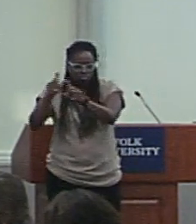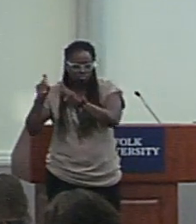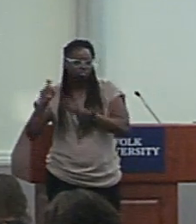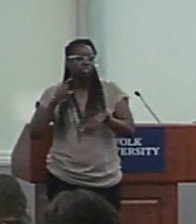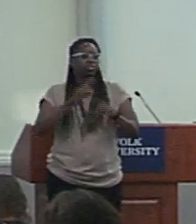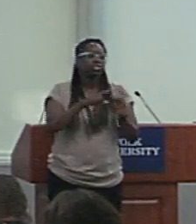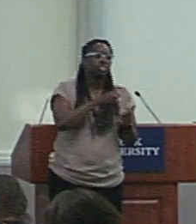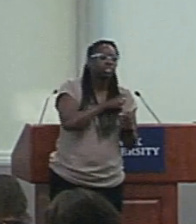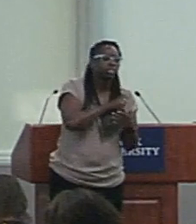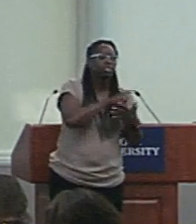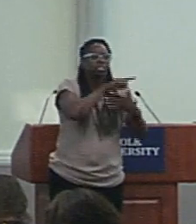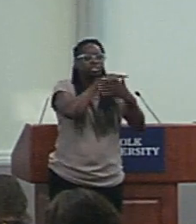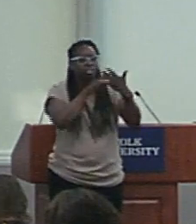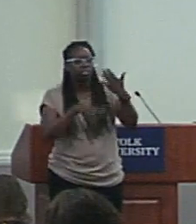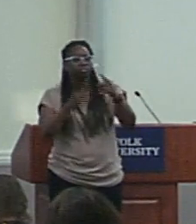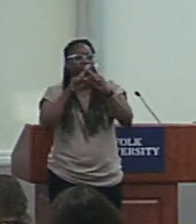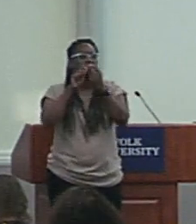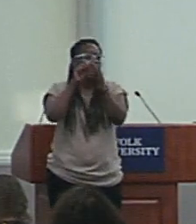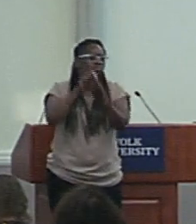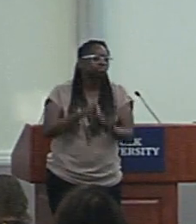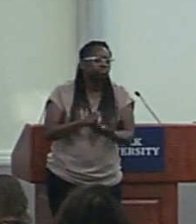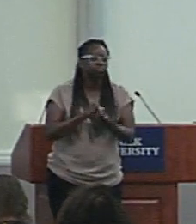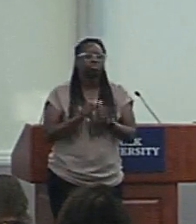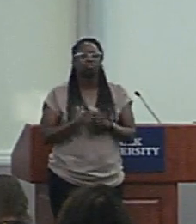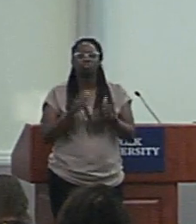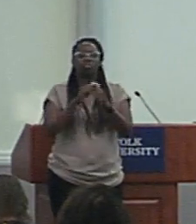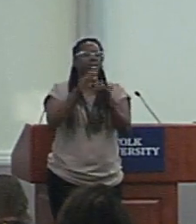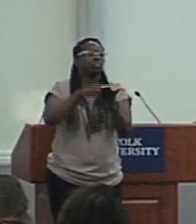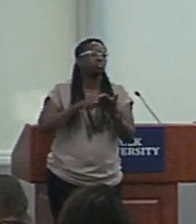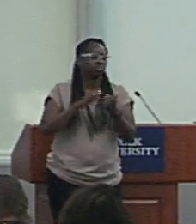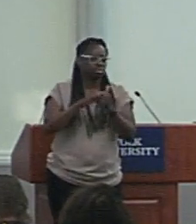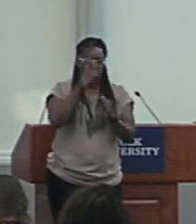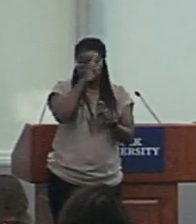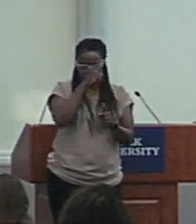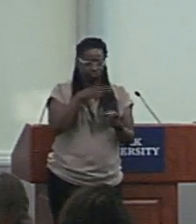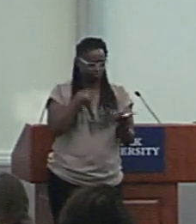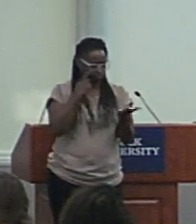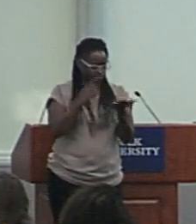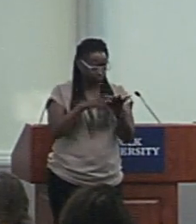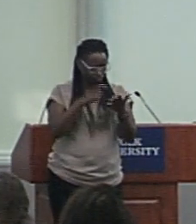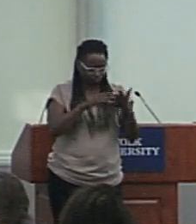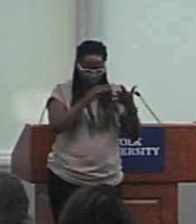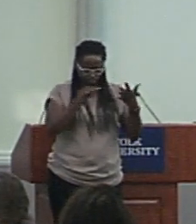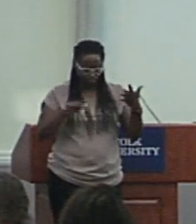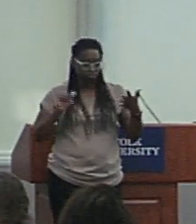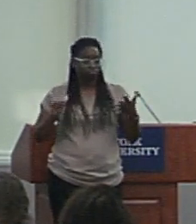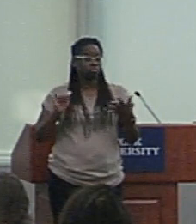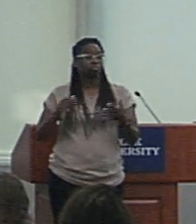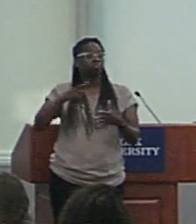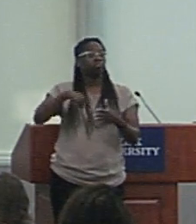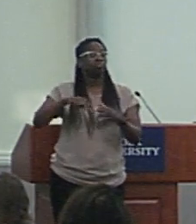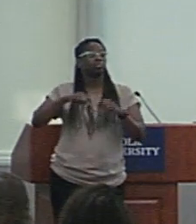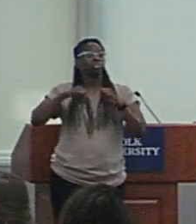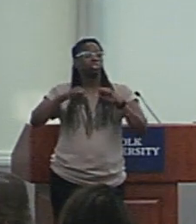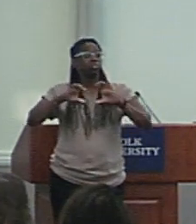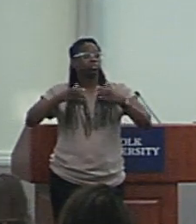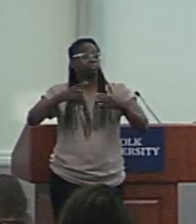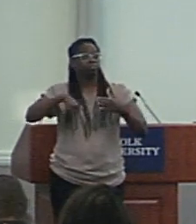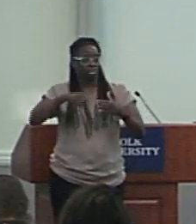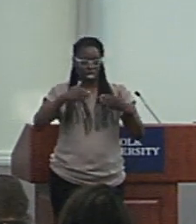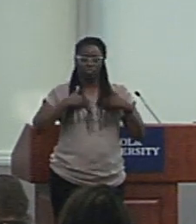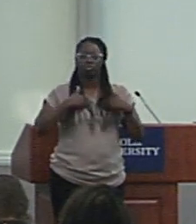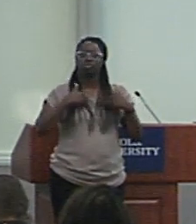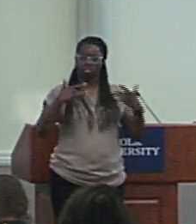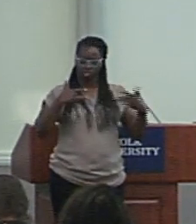that are contracted with the hospitals and noticed that each security team had concerns and issues about this as